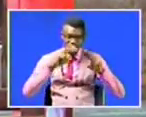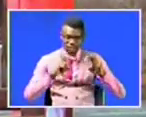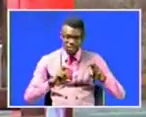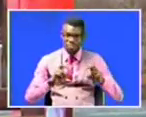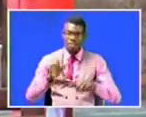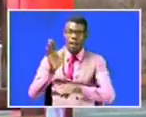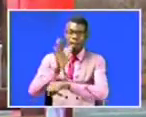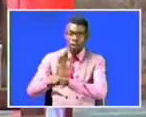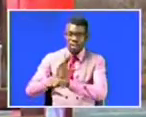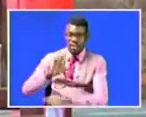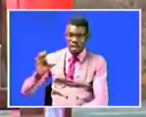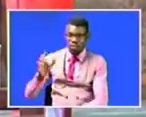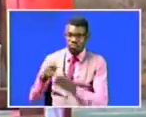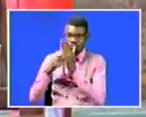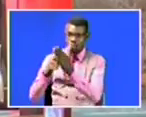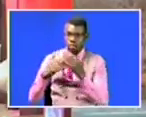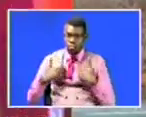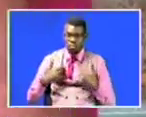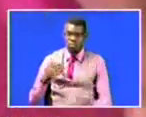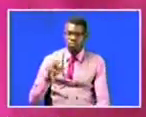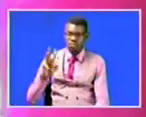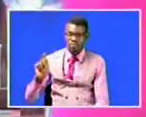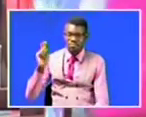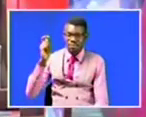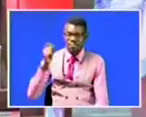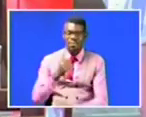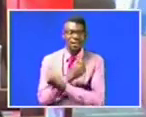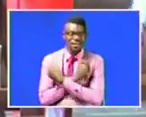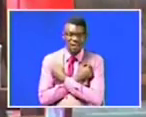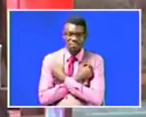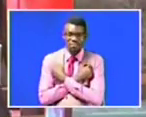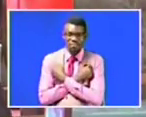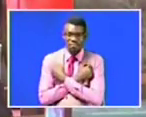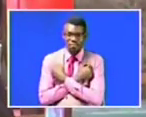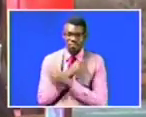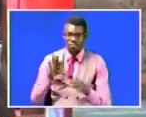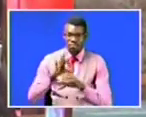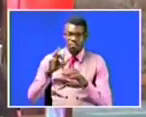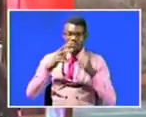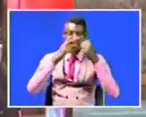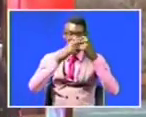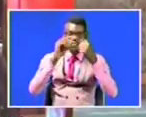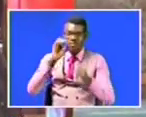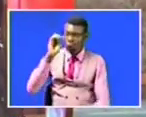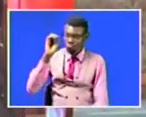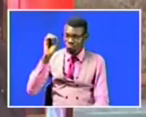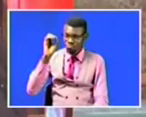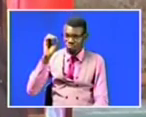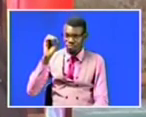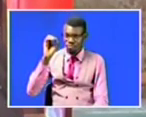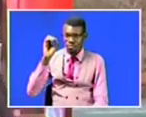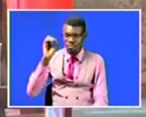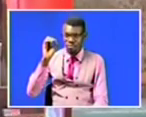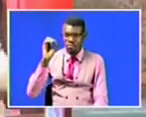Bomet County revealed people in western Kenya prefer their tea at temperatures exceeding 72 degrees Celsius, the